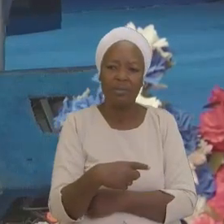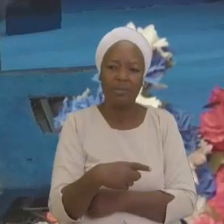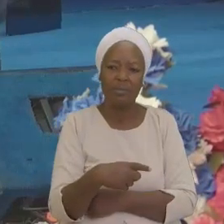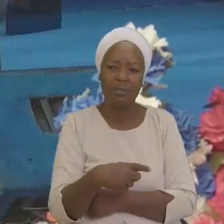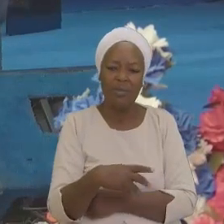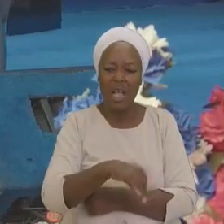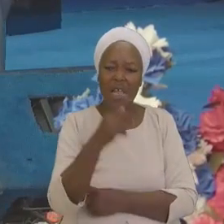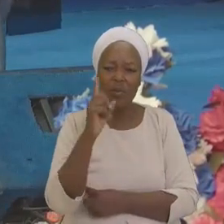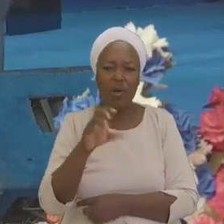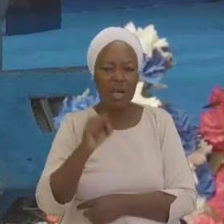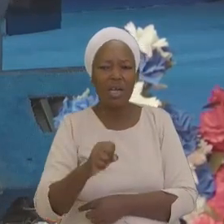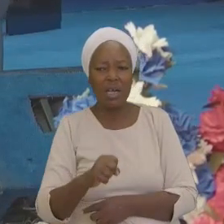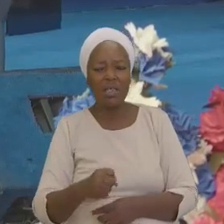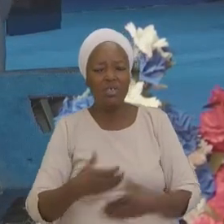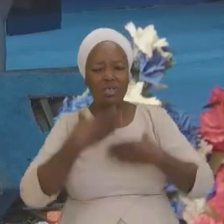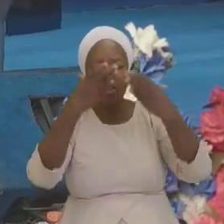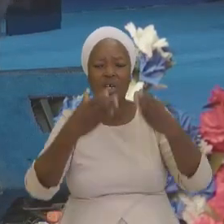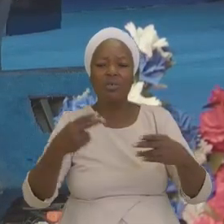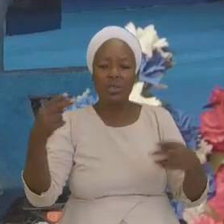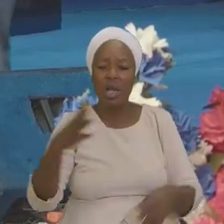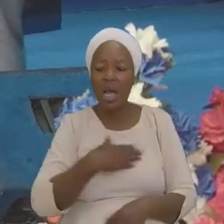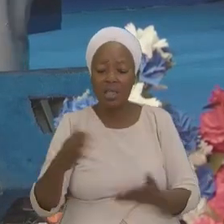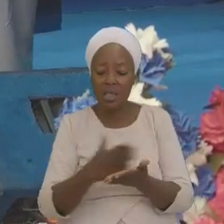Anybody can cry Hosanna one day.